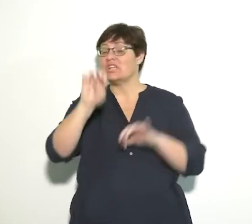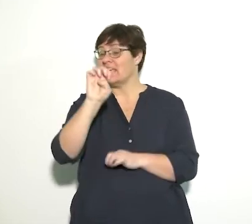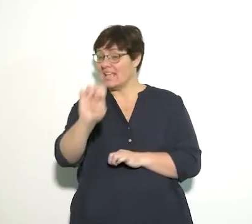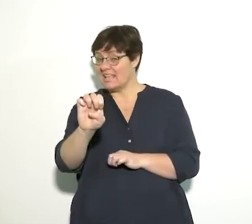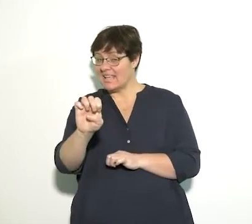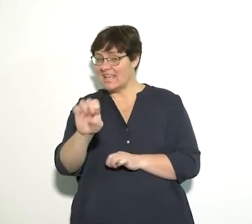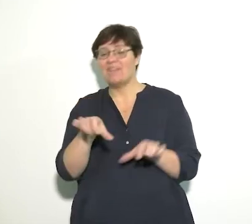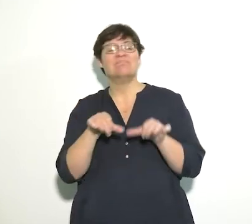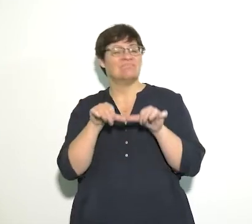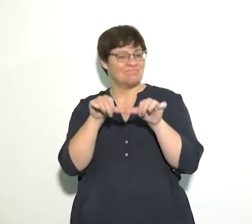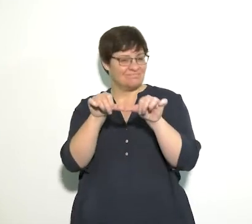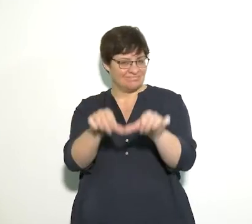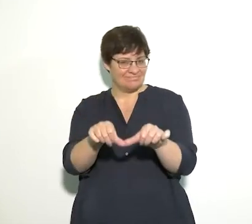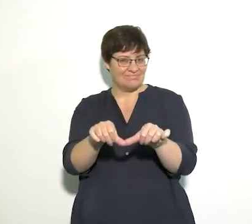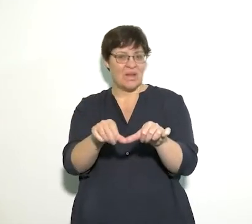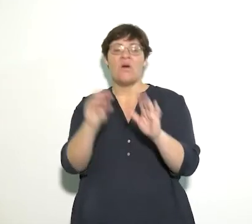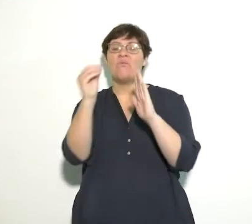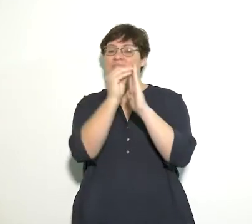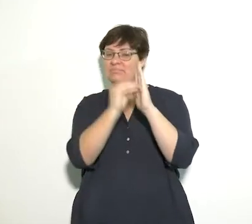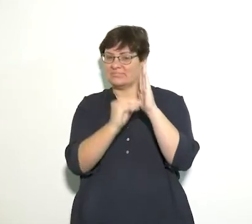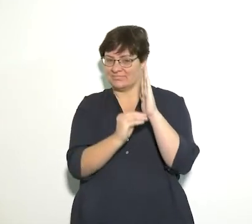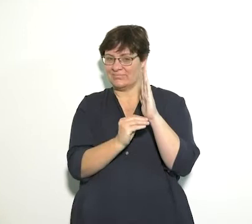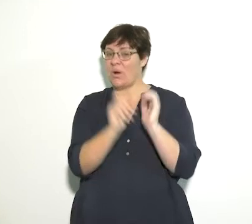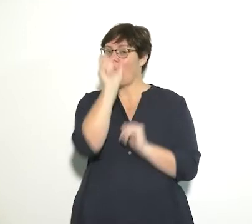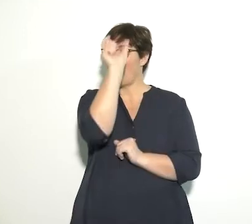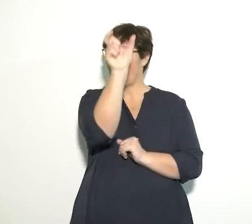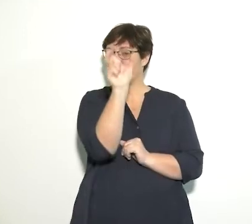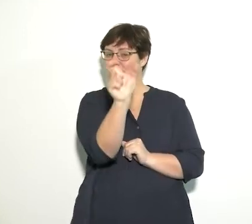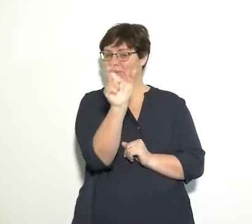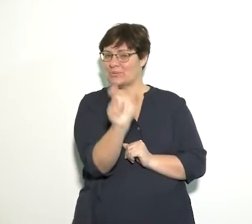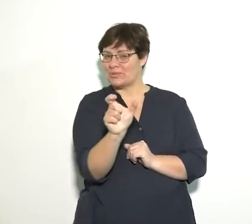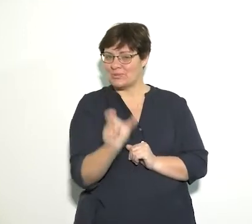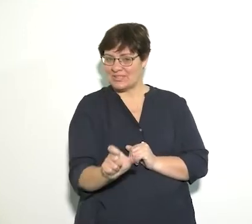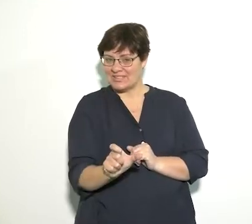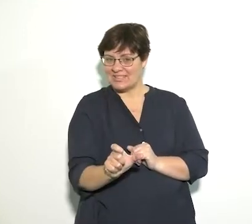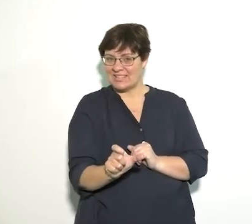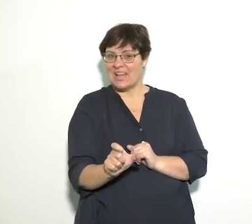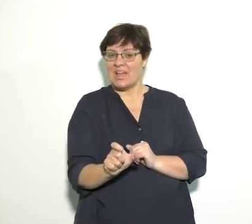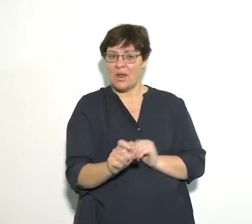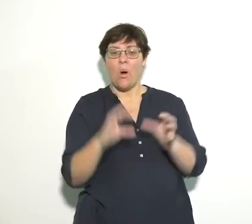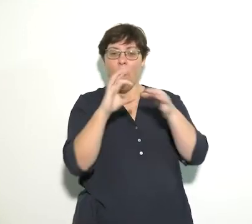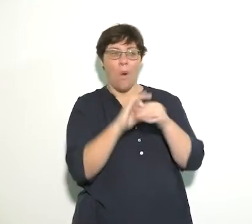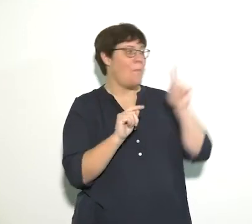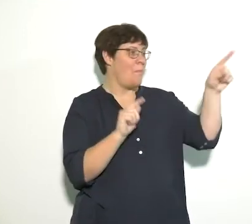you can go ahead, write down some words and place them around your